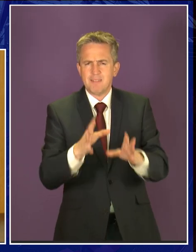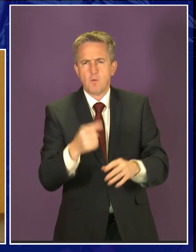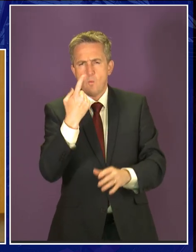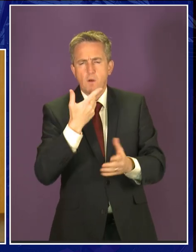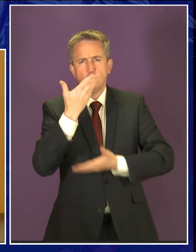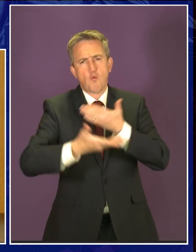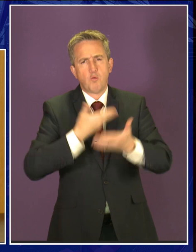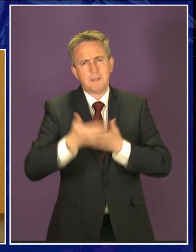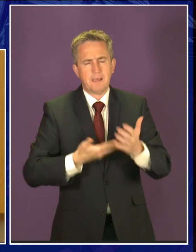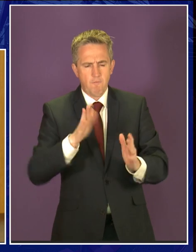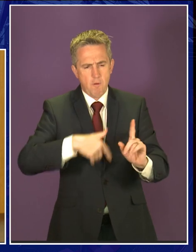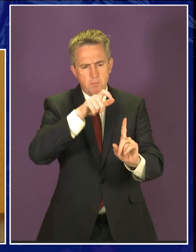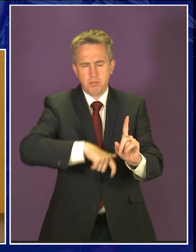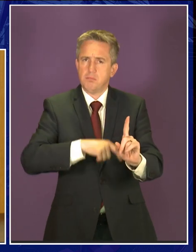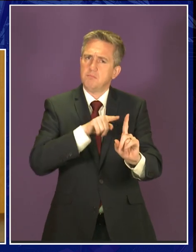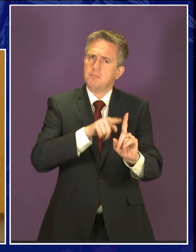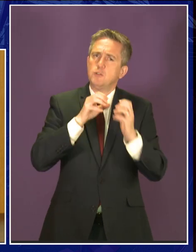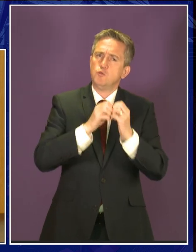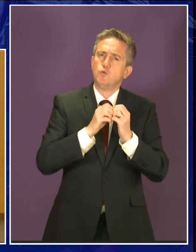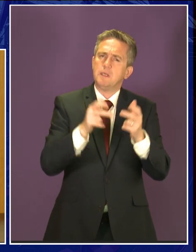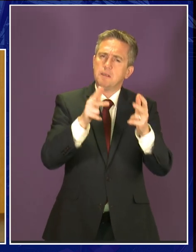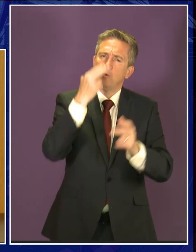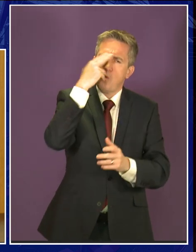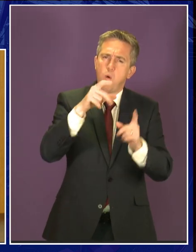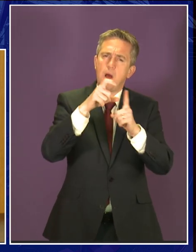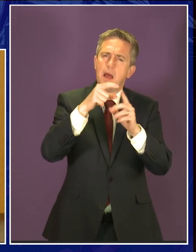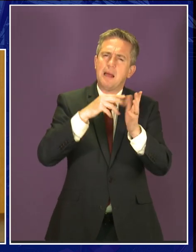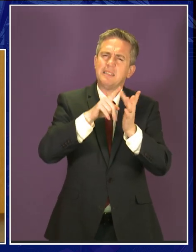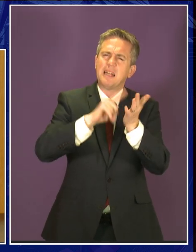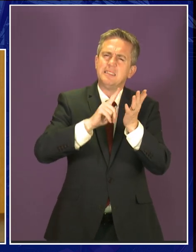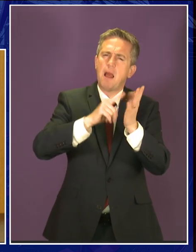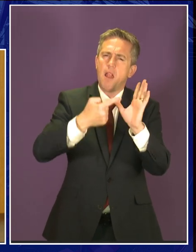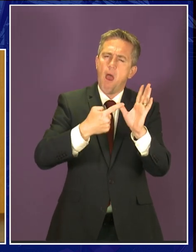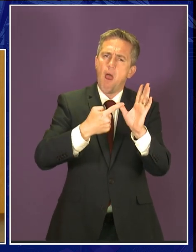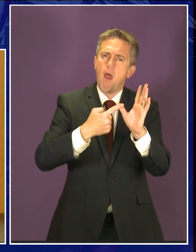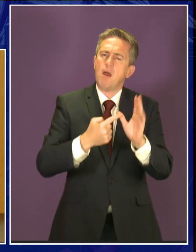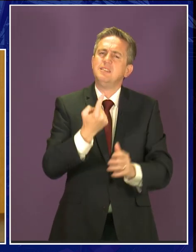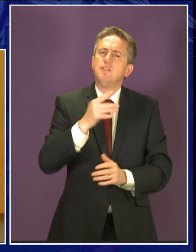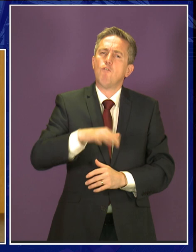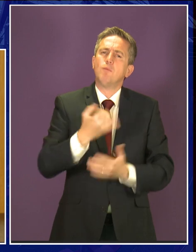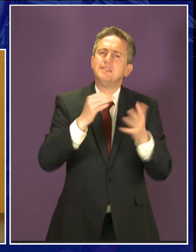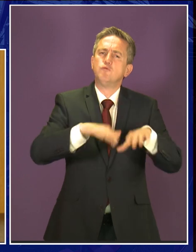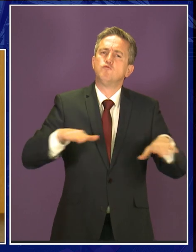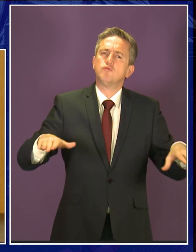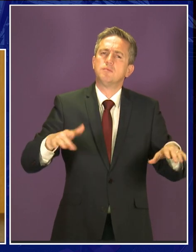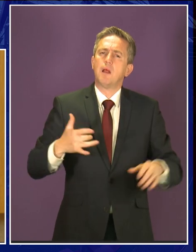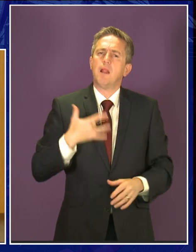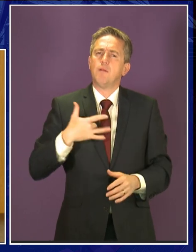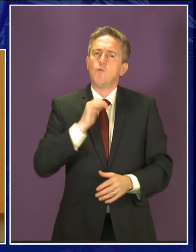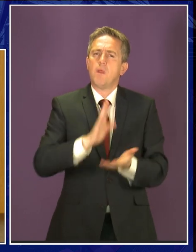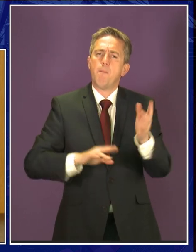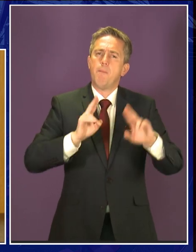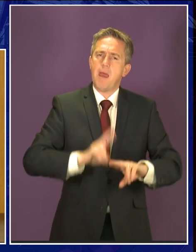the students in our study. A student who I call Daniela comes from a family of 6. She lives with her